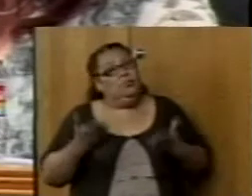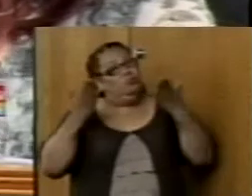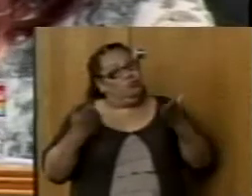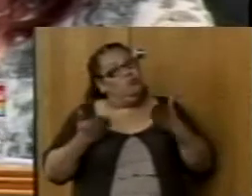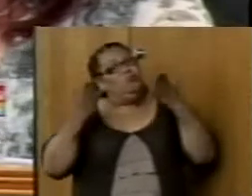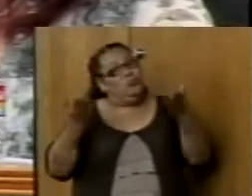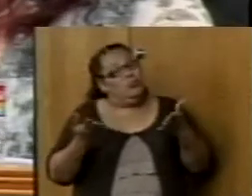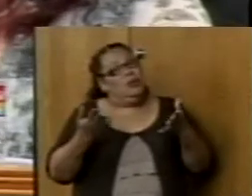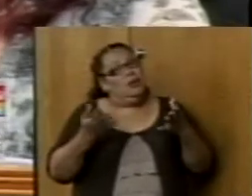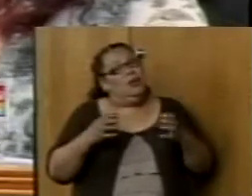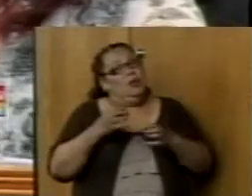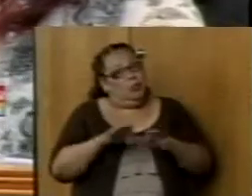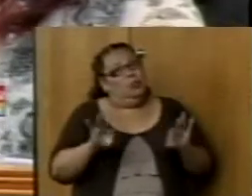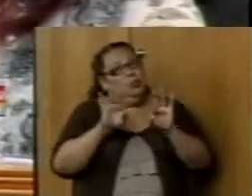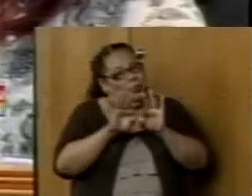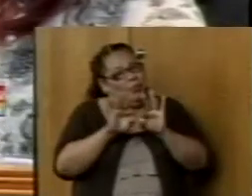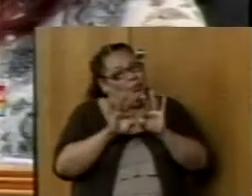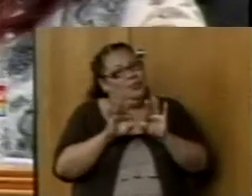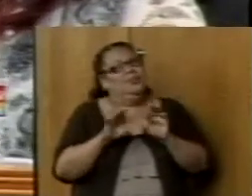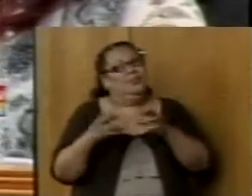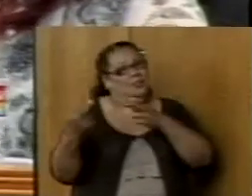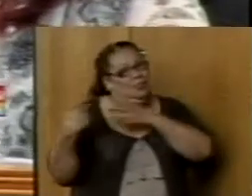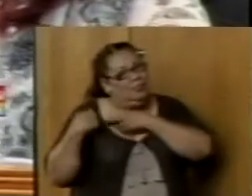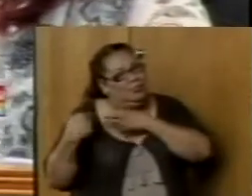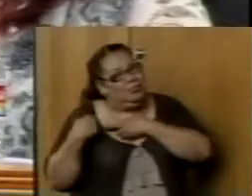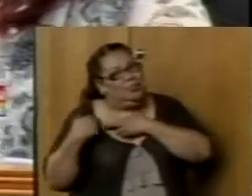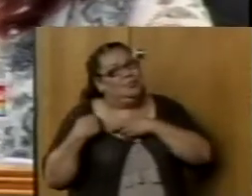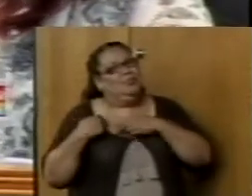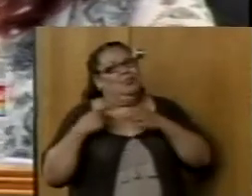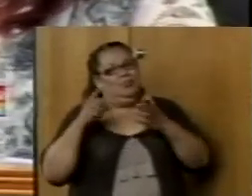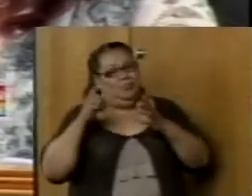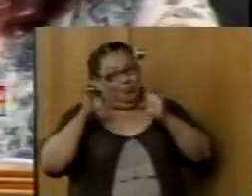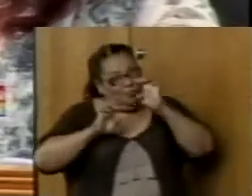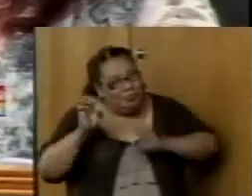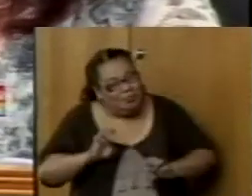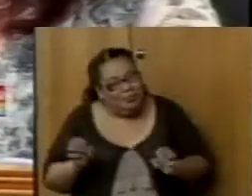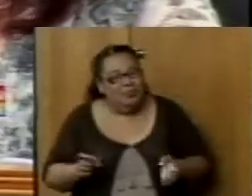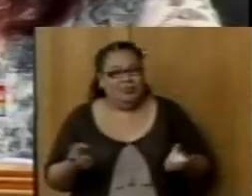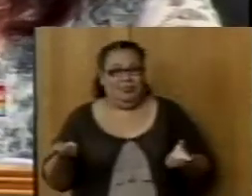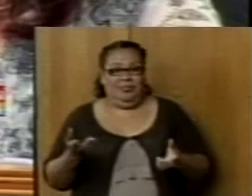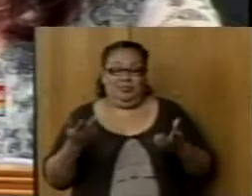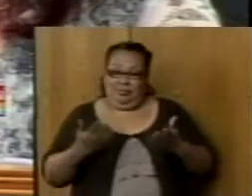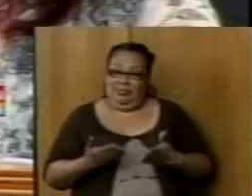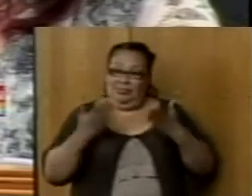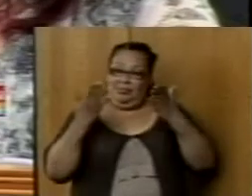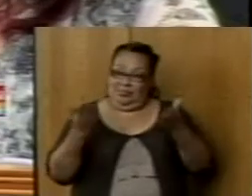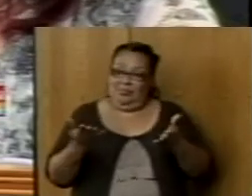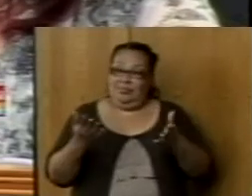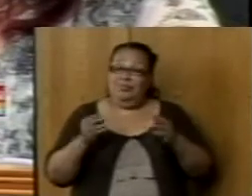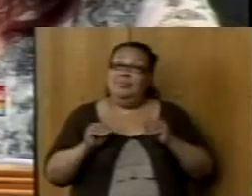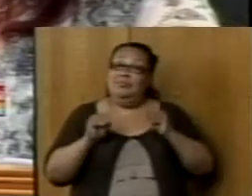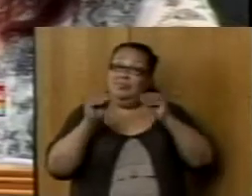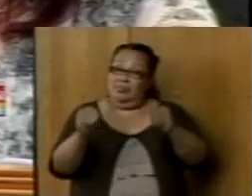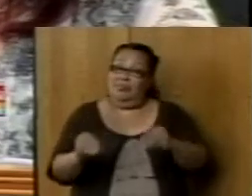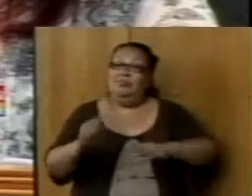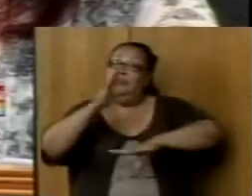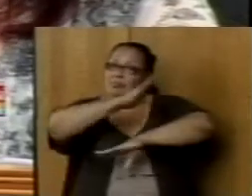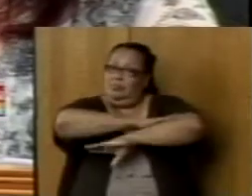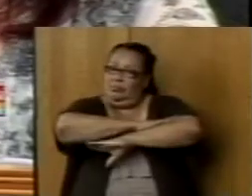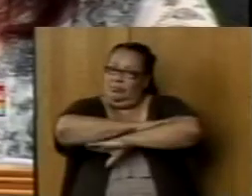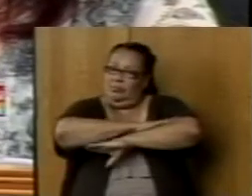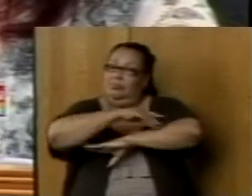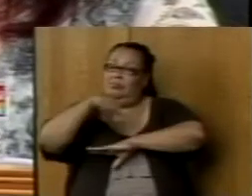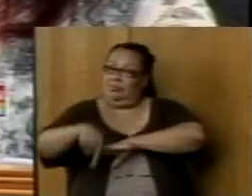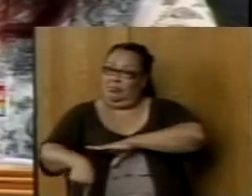the importance of evaluation and accountability. That's why my suggestion and my recommendation and my motion is to table